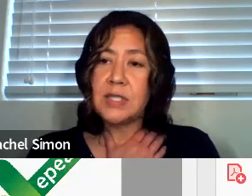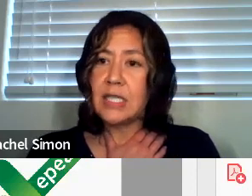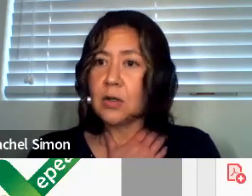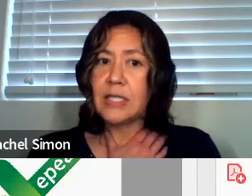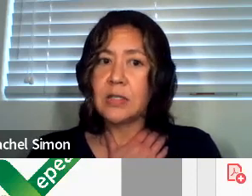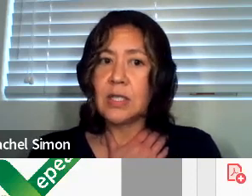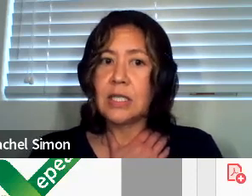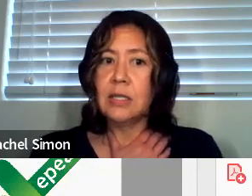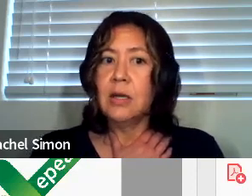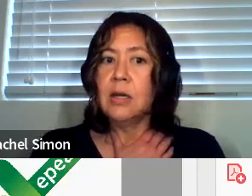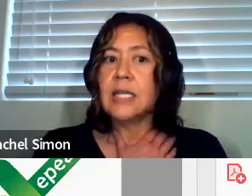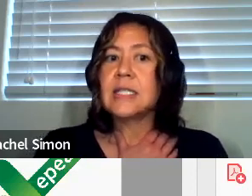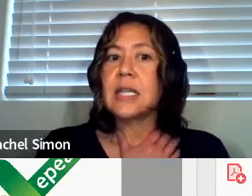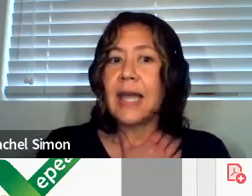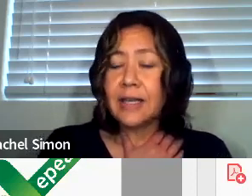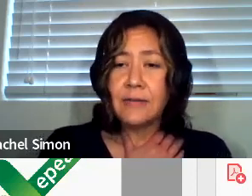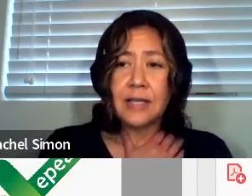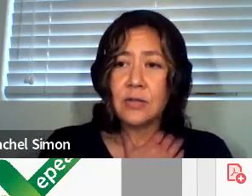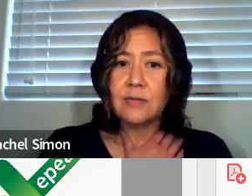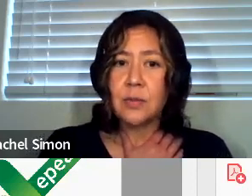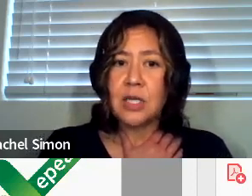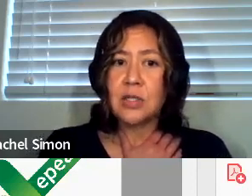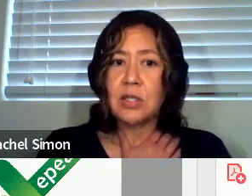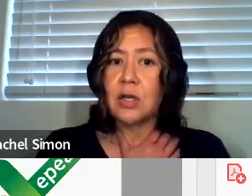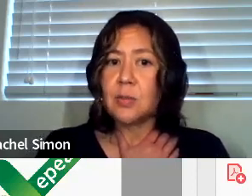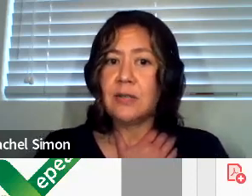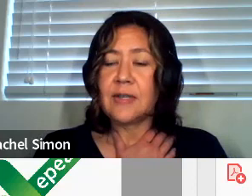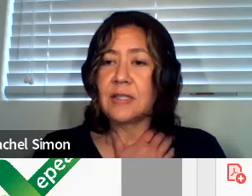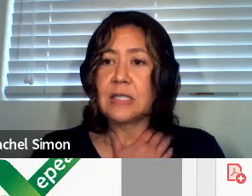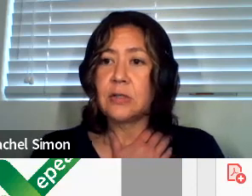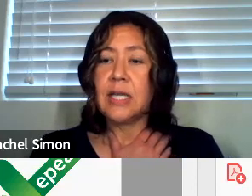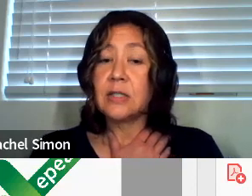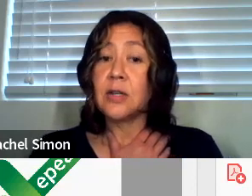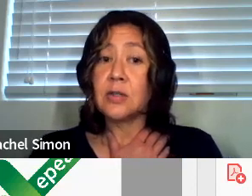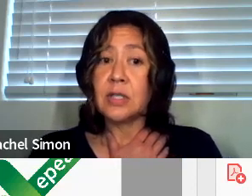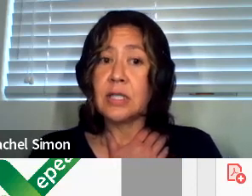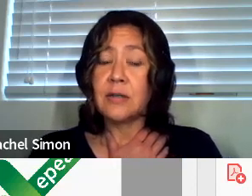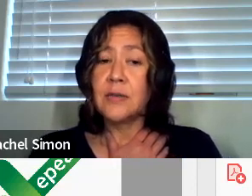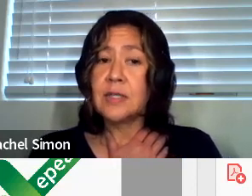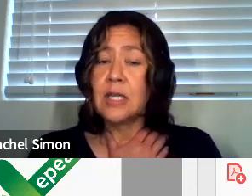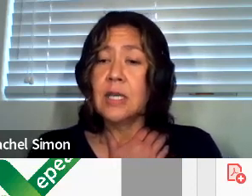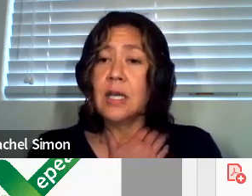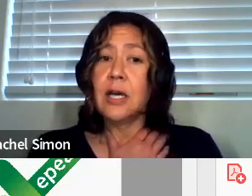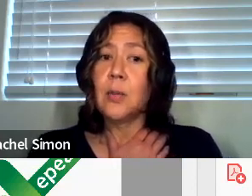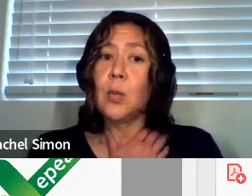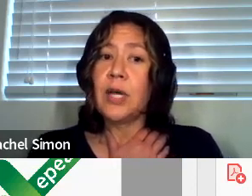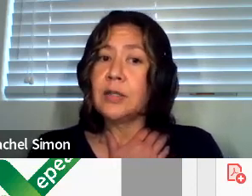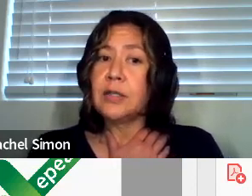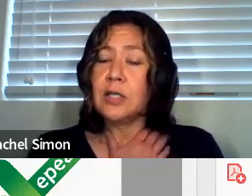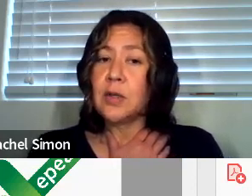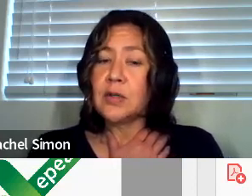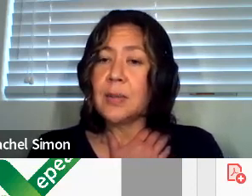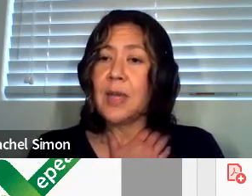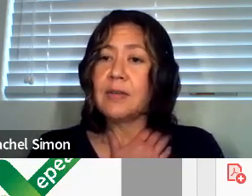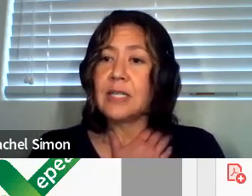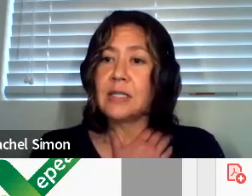exactly what's in a criterion is the lack of hazard information on PFAS and alternatives. While